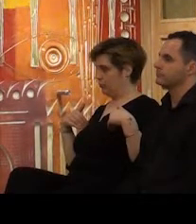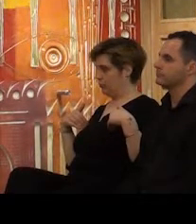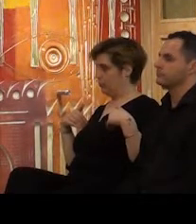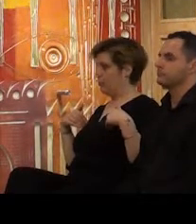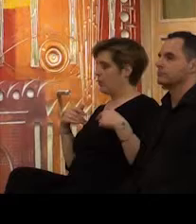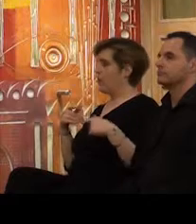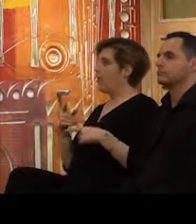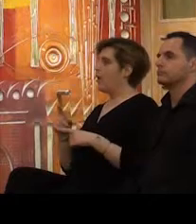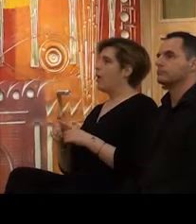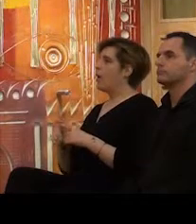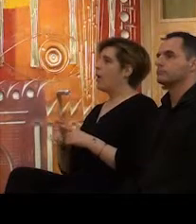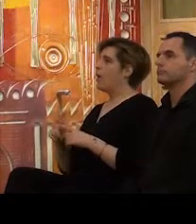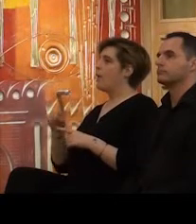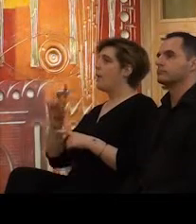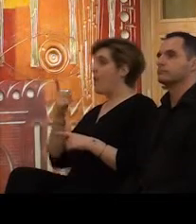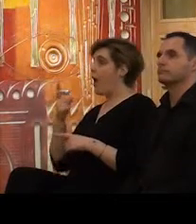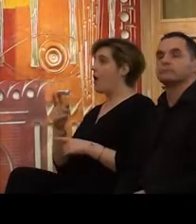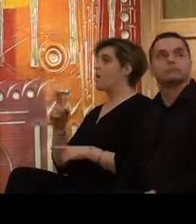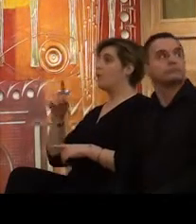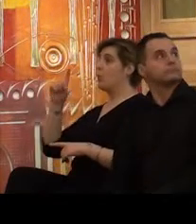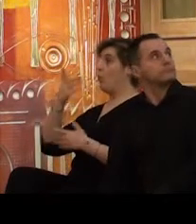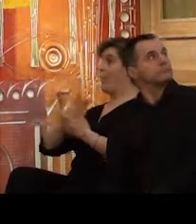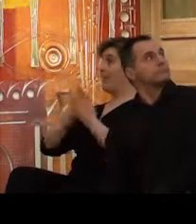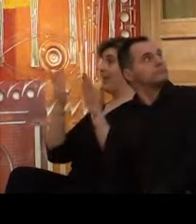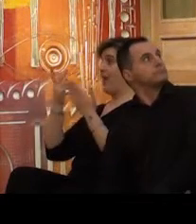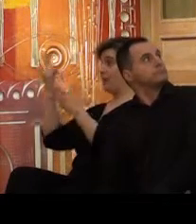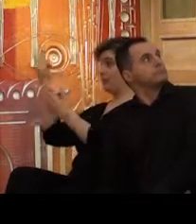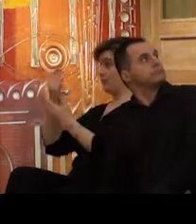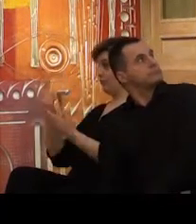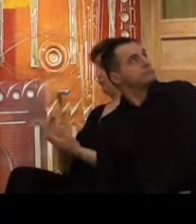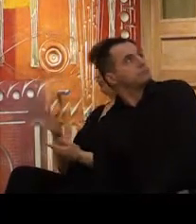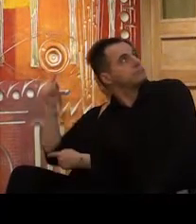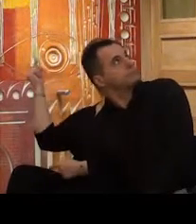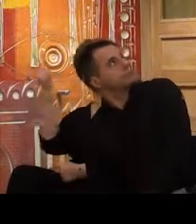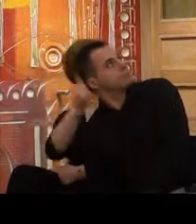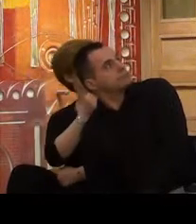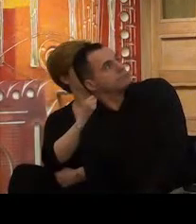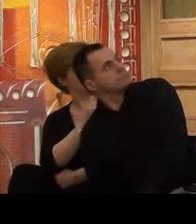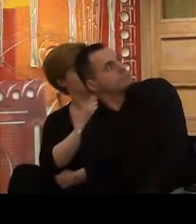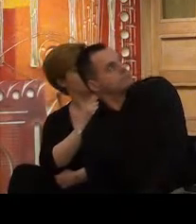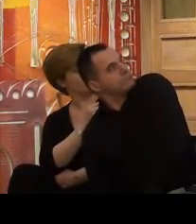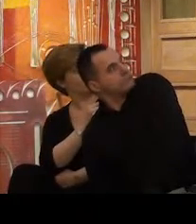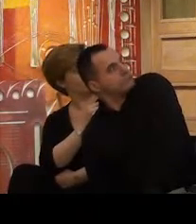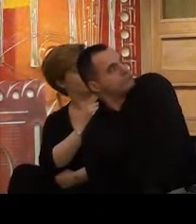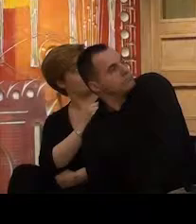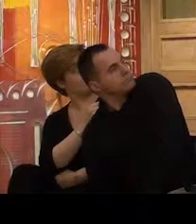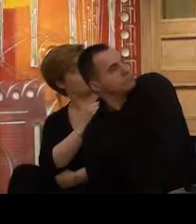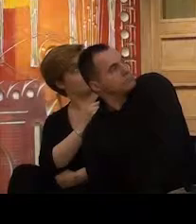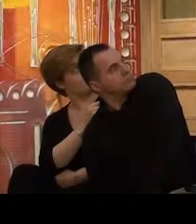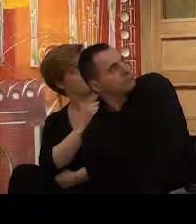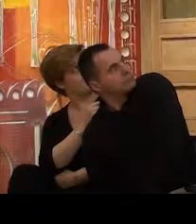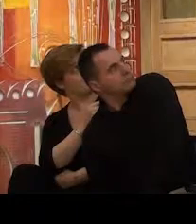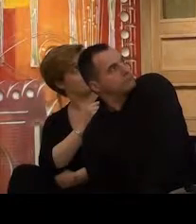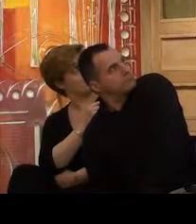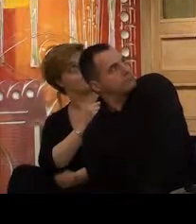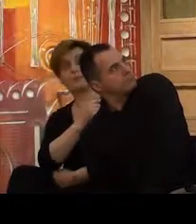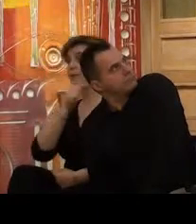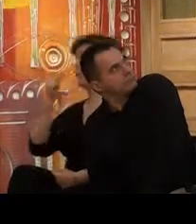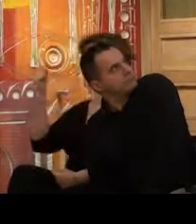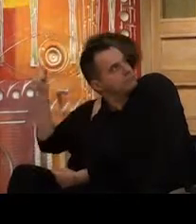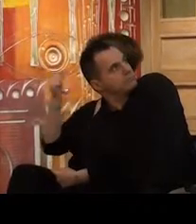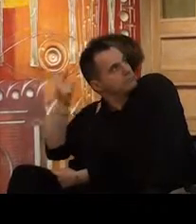Until the first day that she drew this. This is her first picture, and this is in the February as she arrived in our school in the